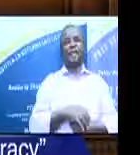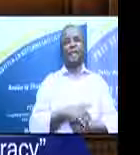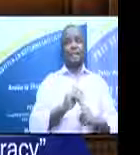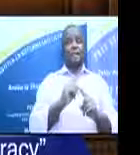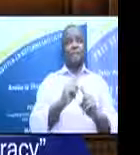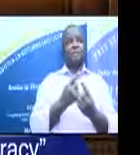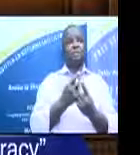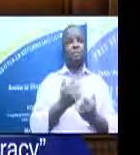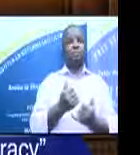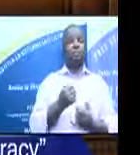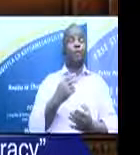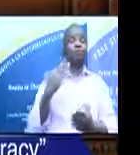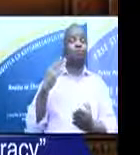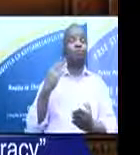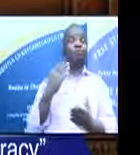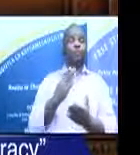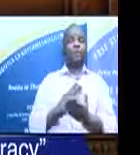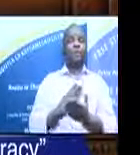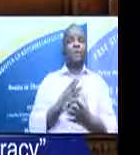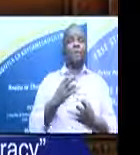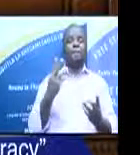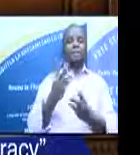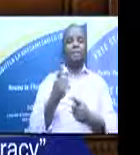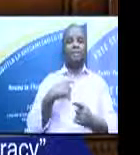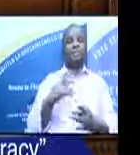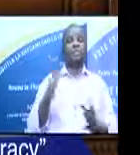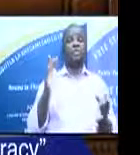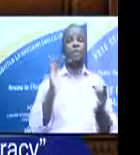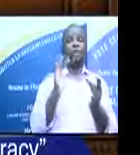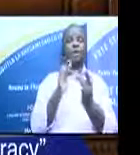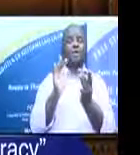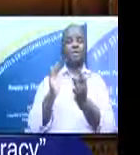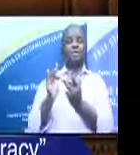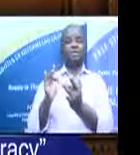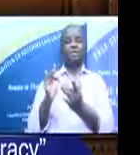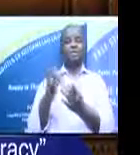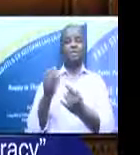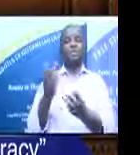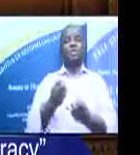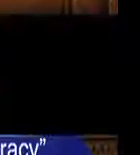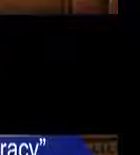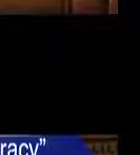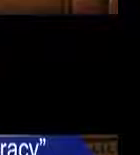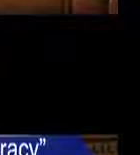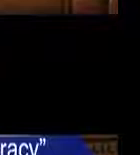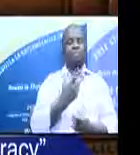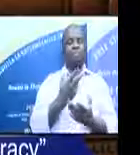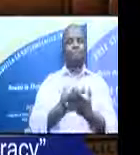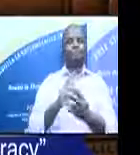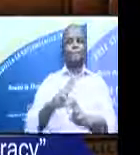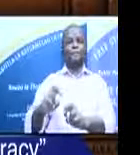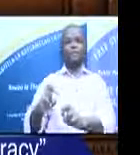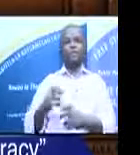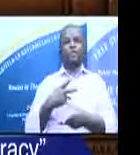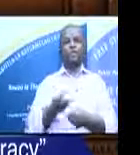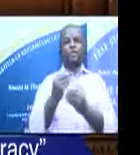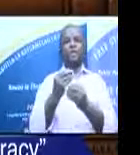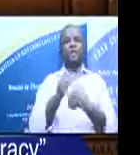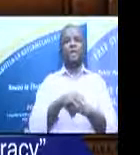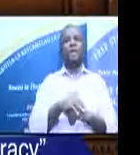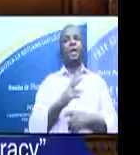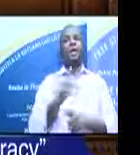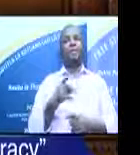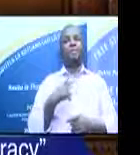the tracing of all those who have been in contact with COVID-19 and the subsequent isolation of